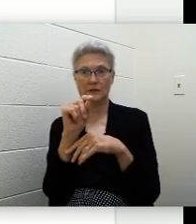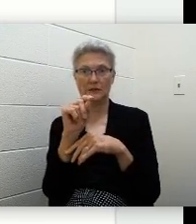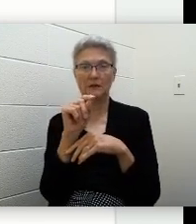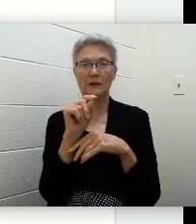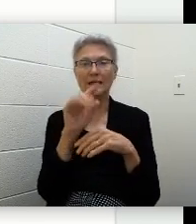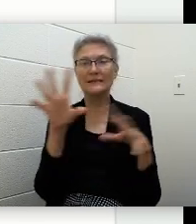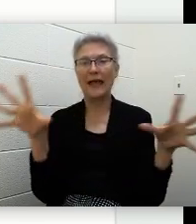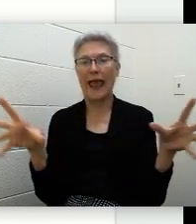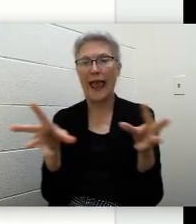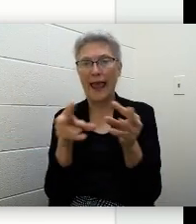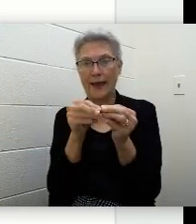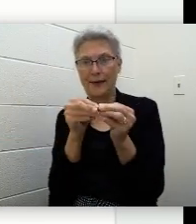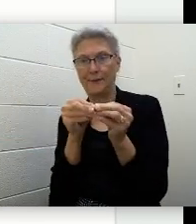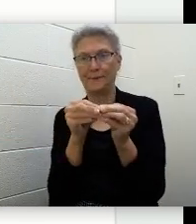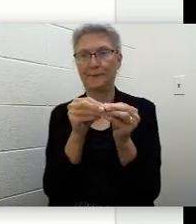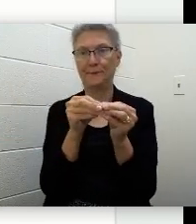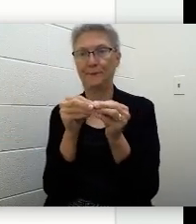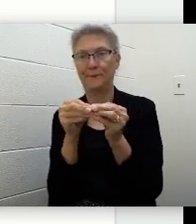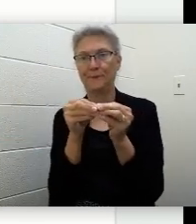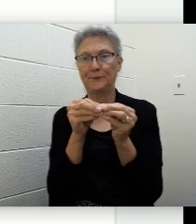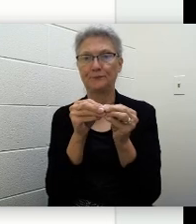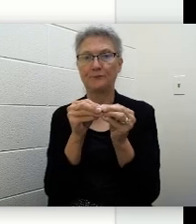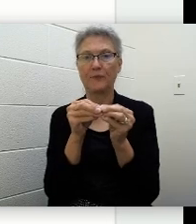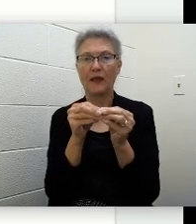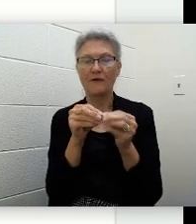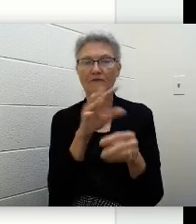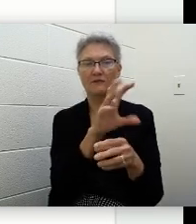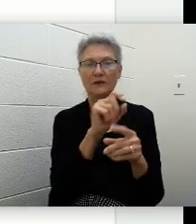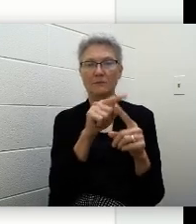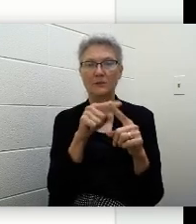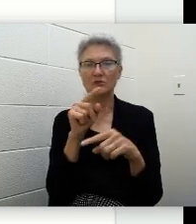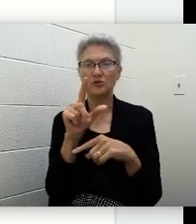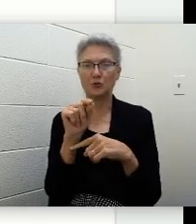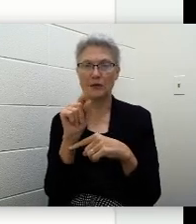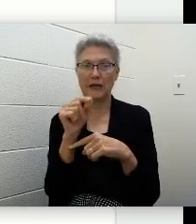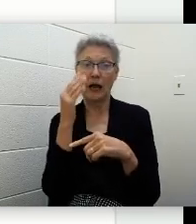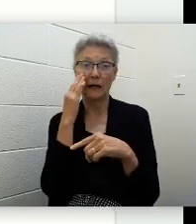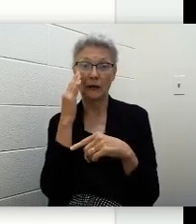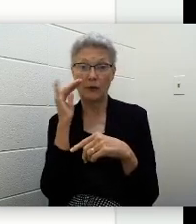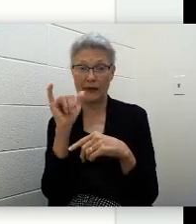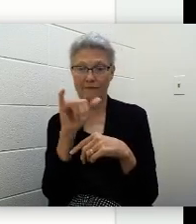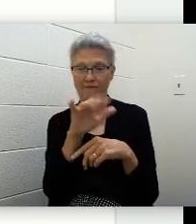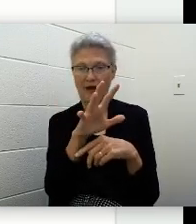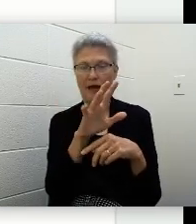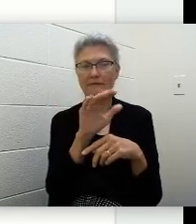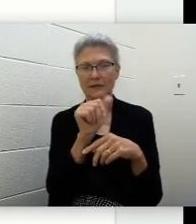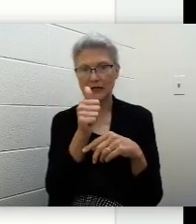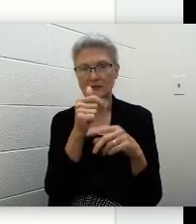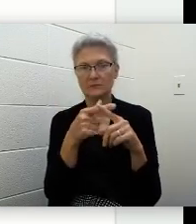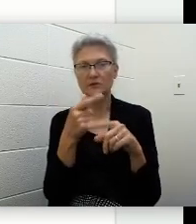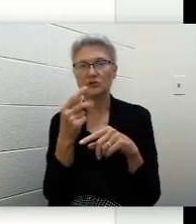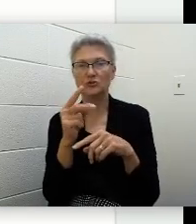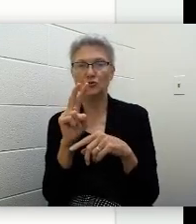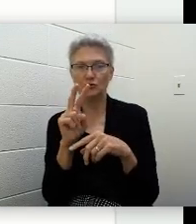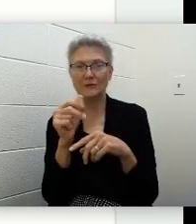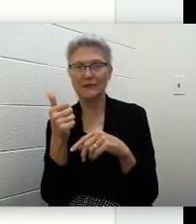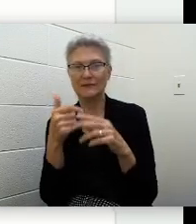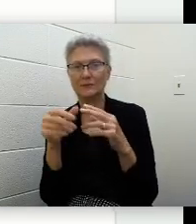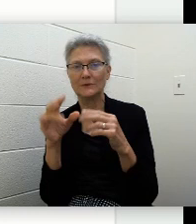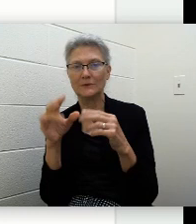Let's add up our partial products. 50 plus 20. I know that 5 tens plus 2 tens is